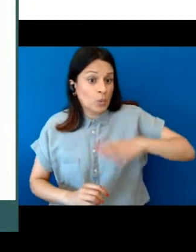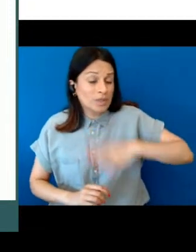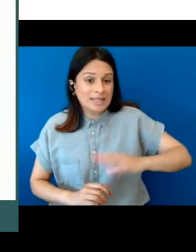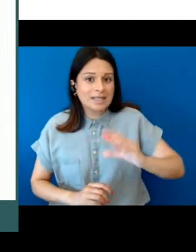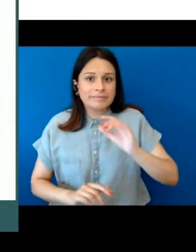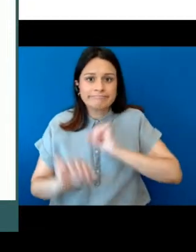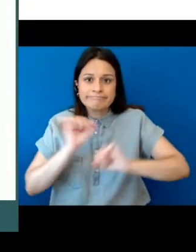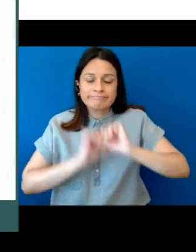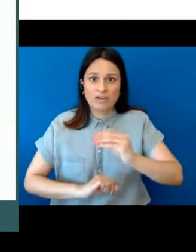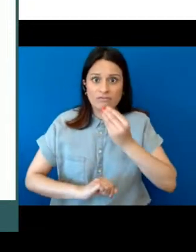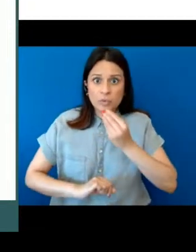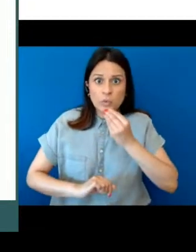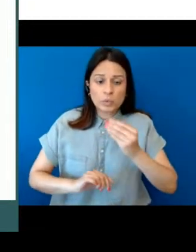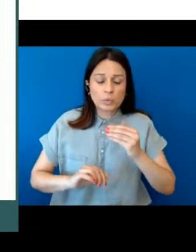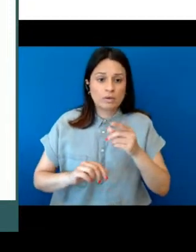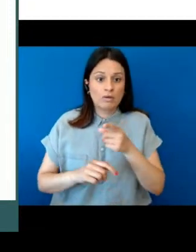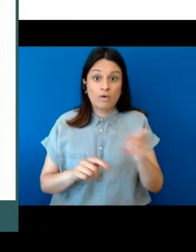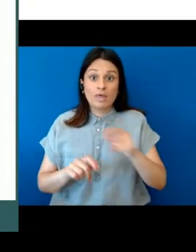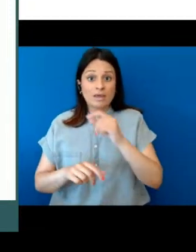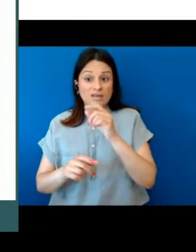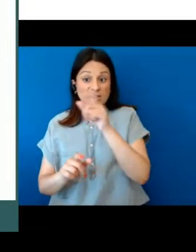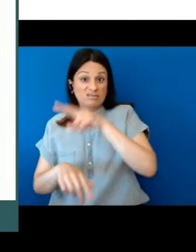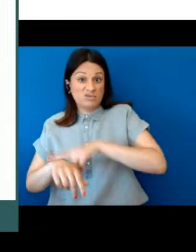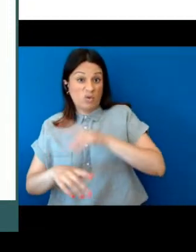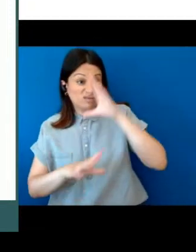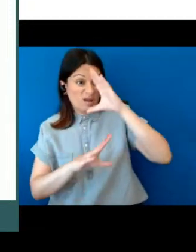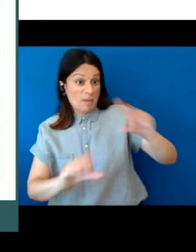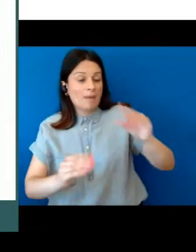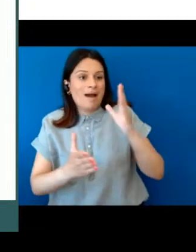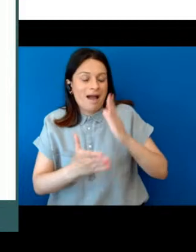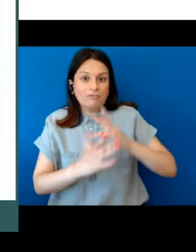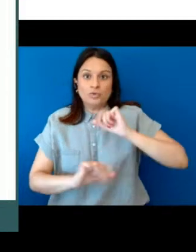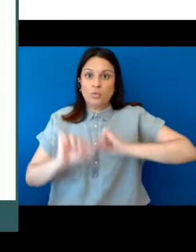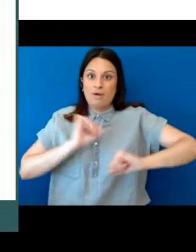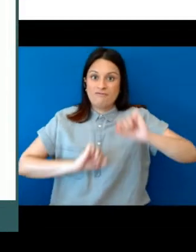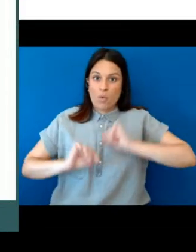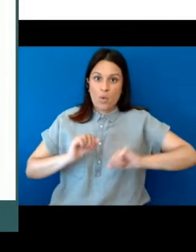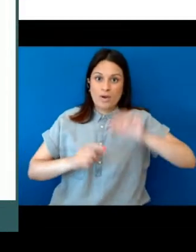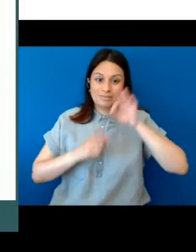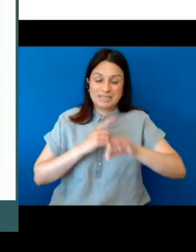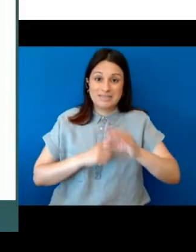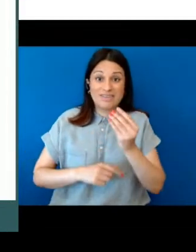start avoiding a particular food, sometimes peanuts,